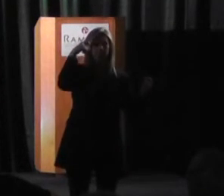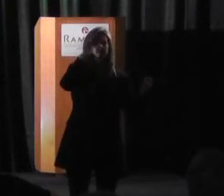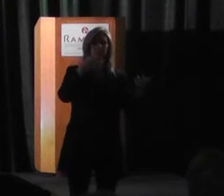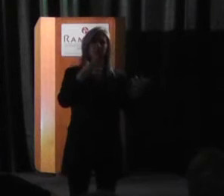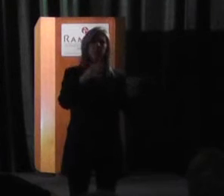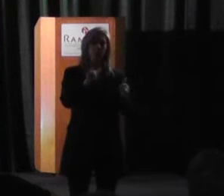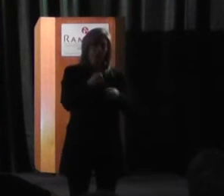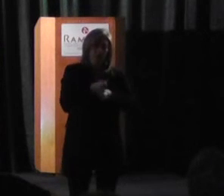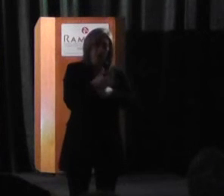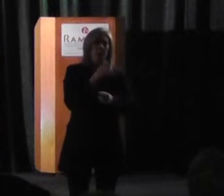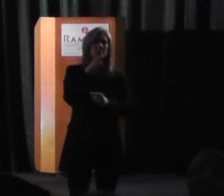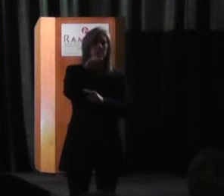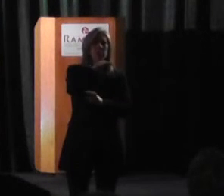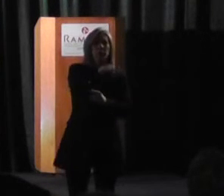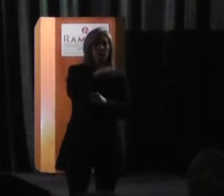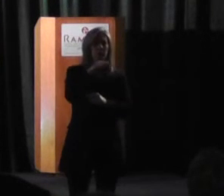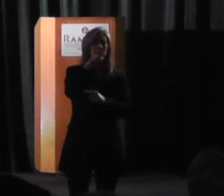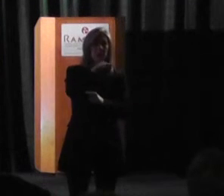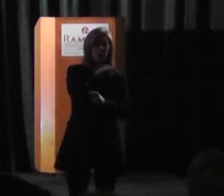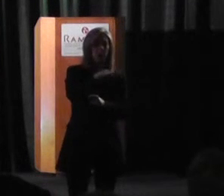is the part of stuttering that you can see and hear.